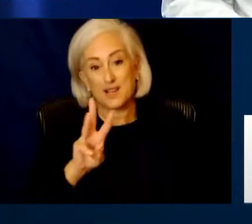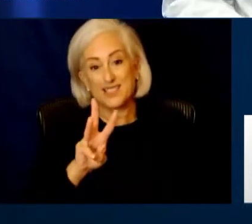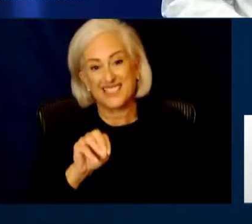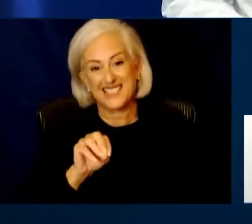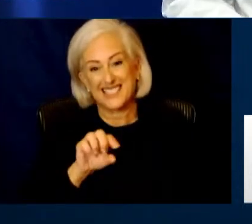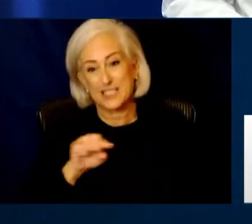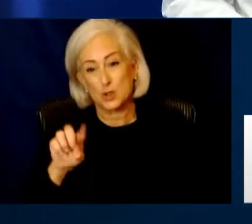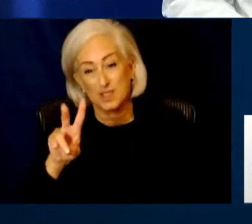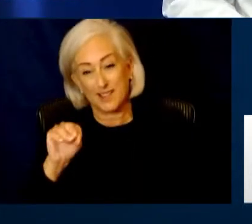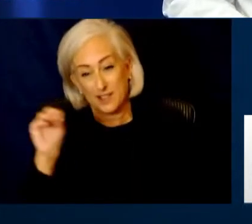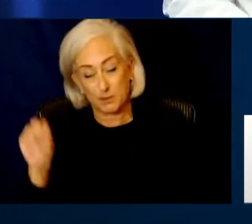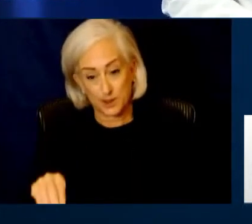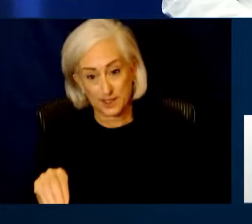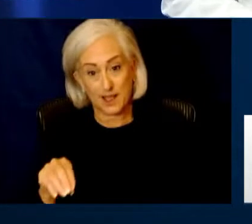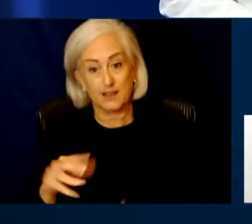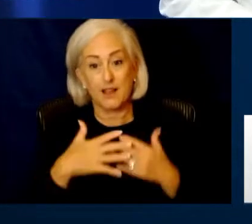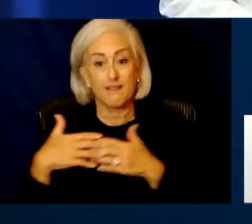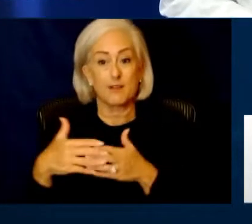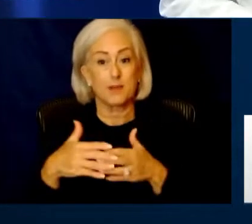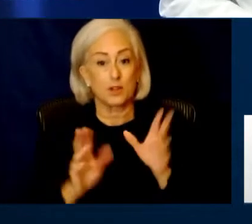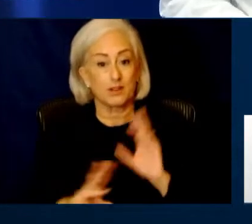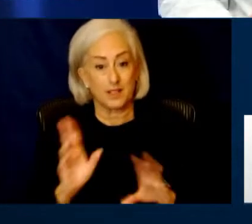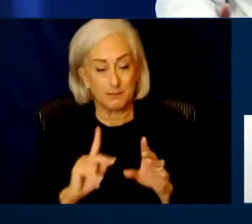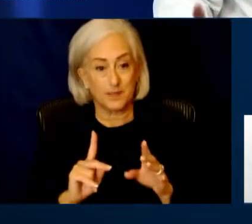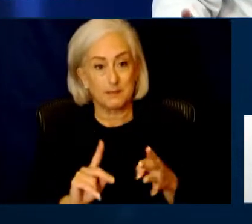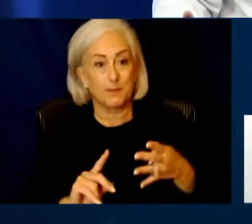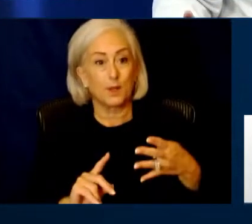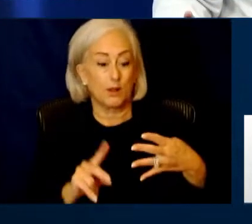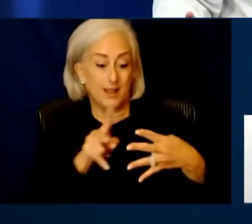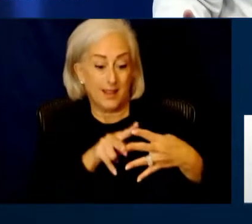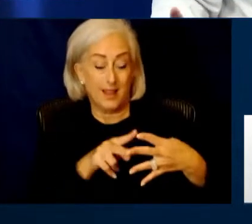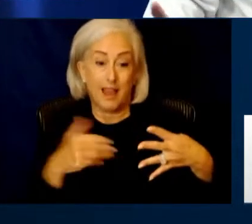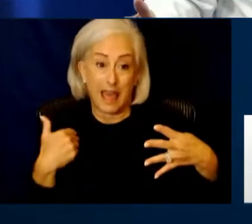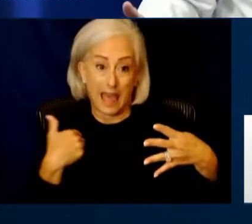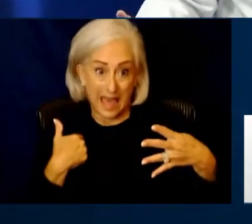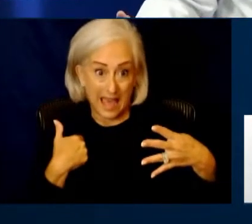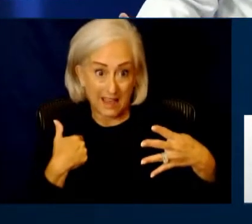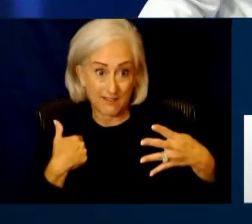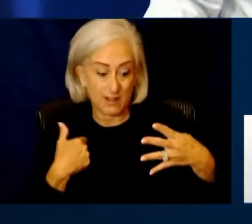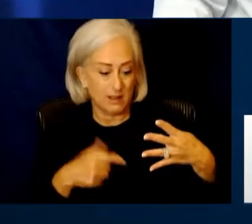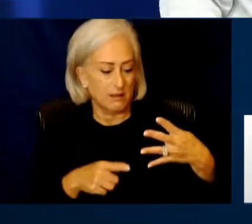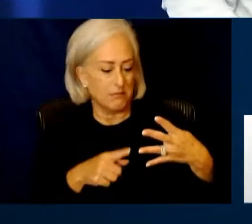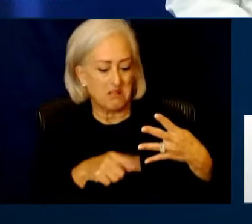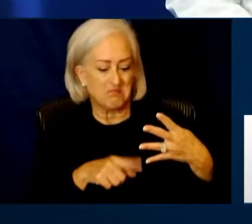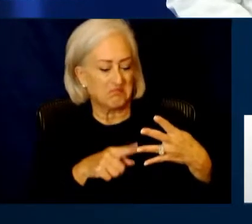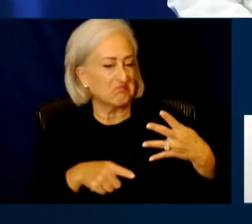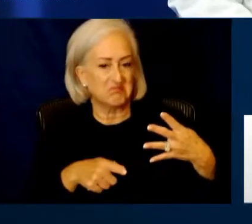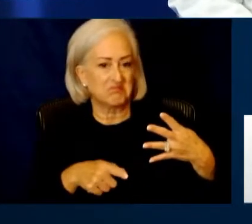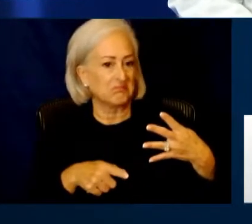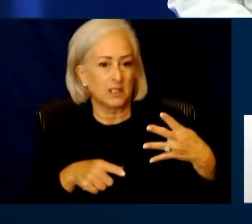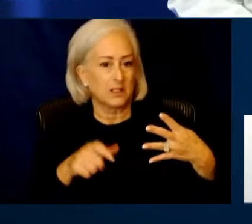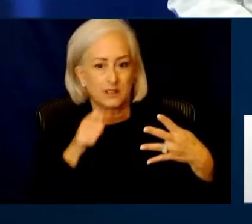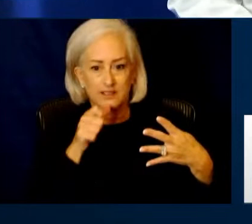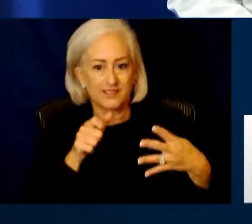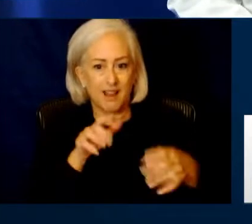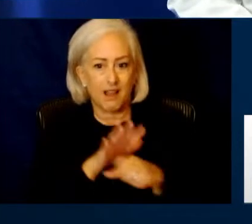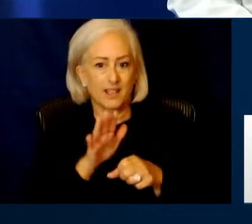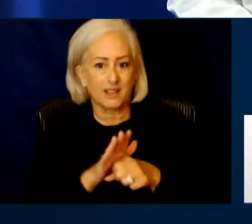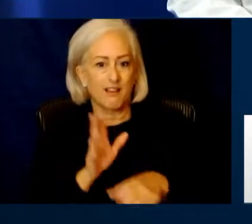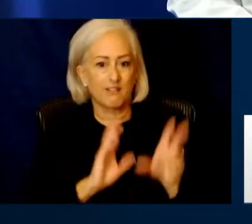the first two vaccinations, but they haven't got anywhere near that as far as boosters go. And I think this booster will be especially